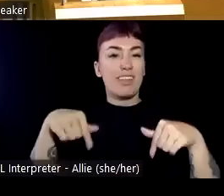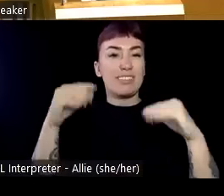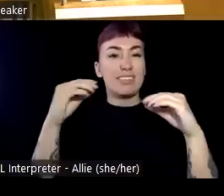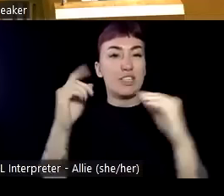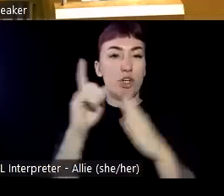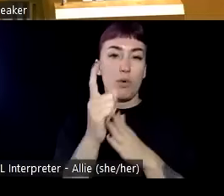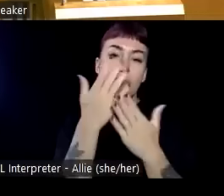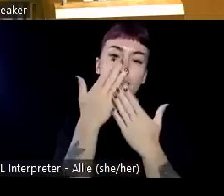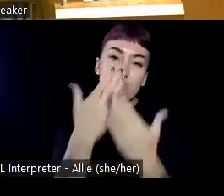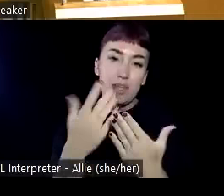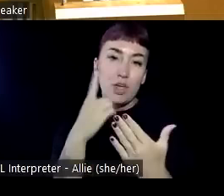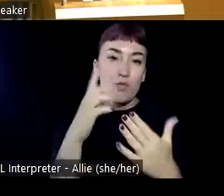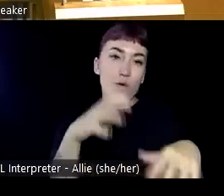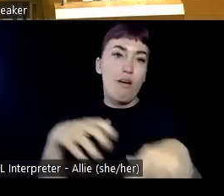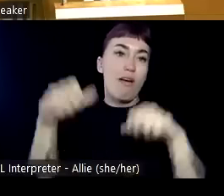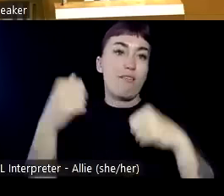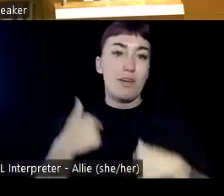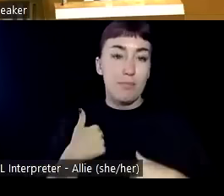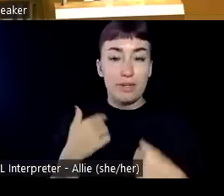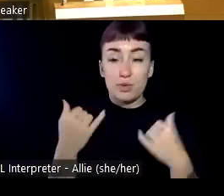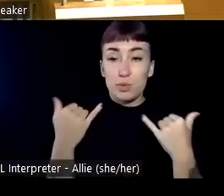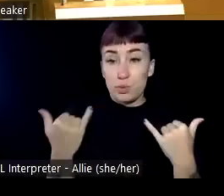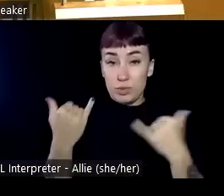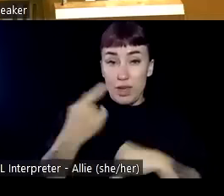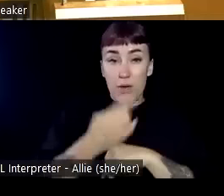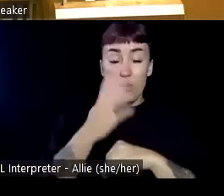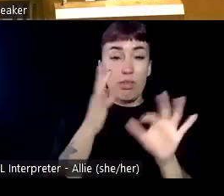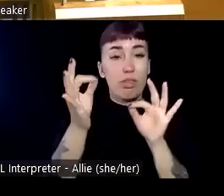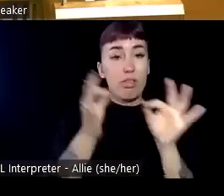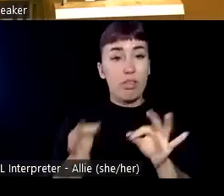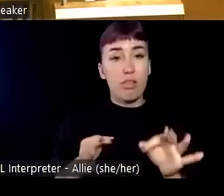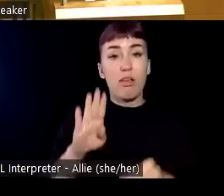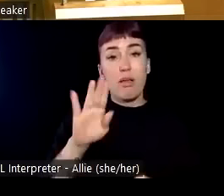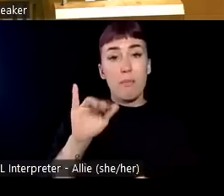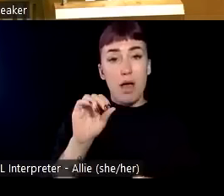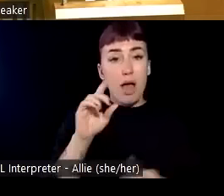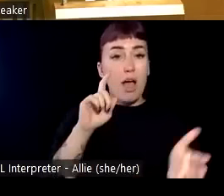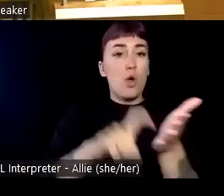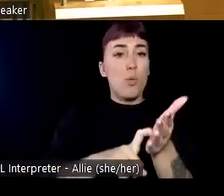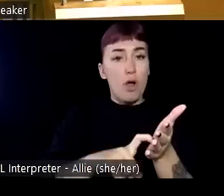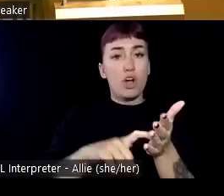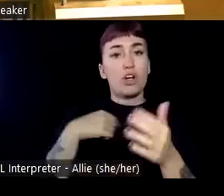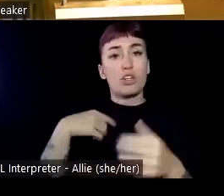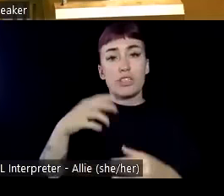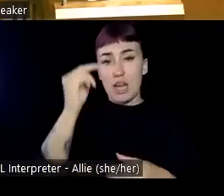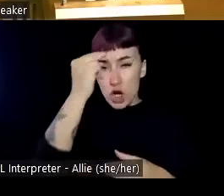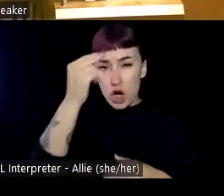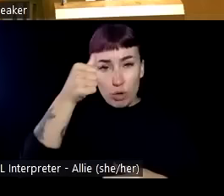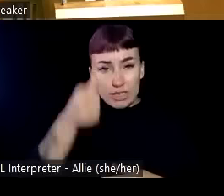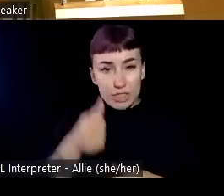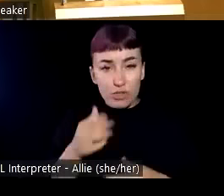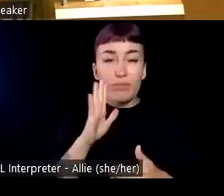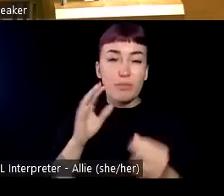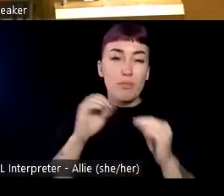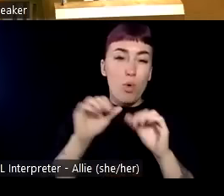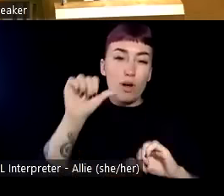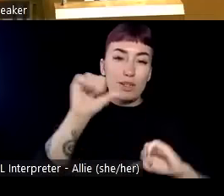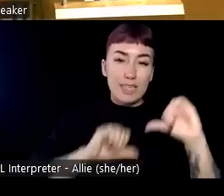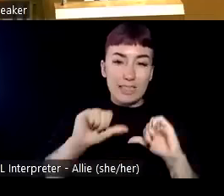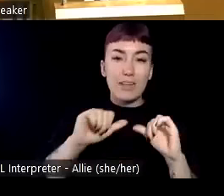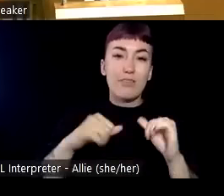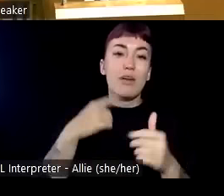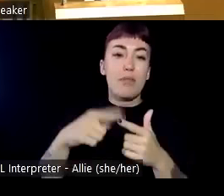thank you for having me. Today, we're going to talk about biomarkers and neurodegeneration, a little bit more of a scientific bend, but I promise